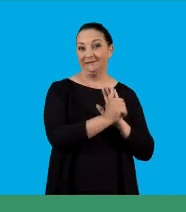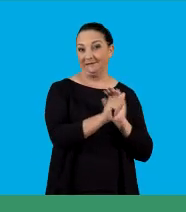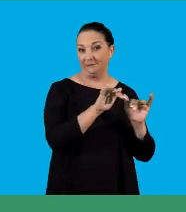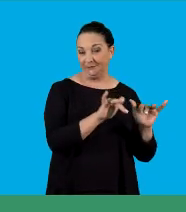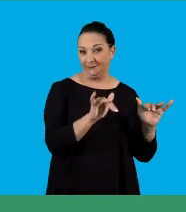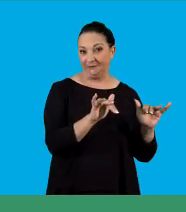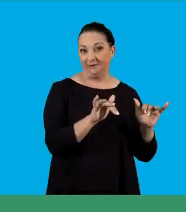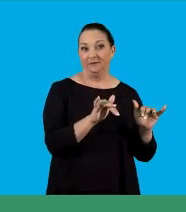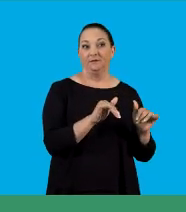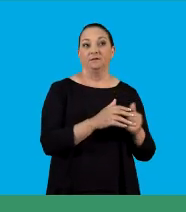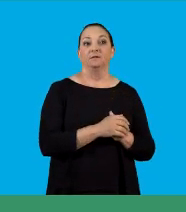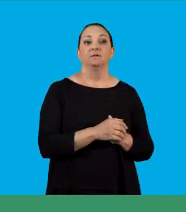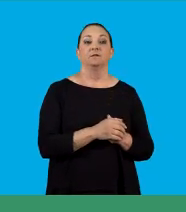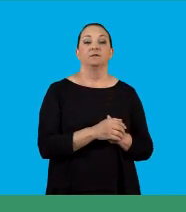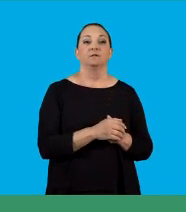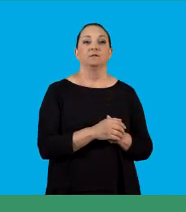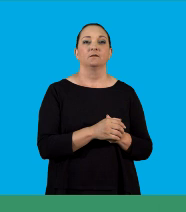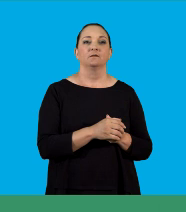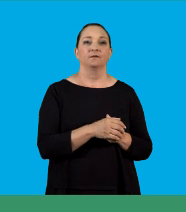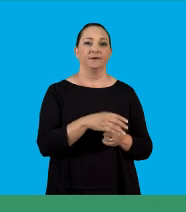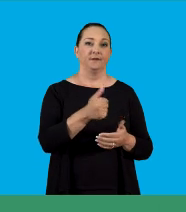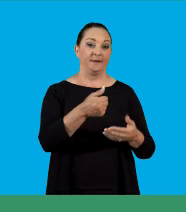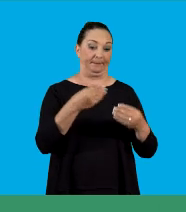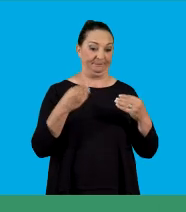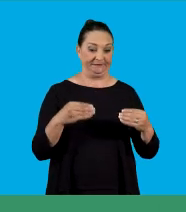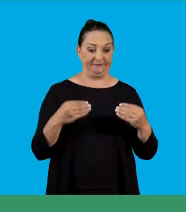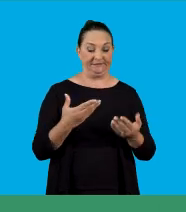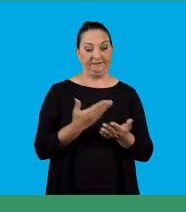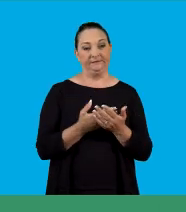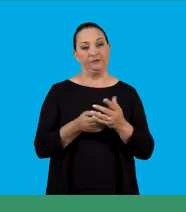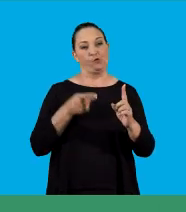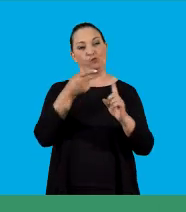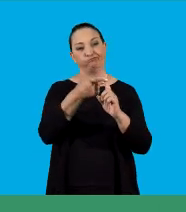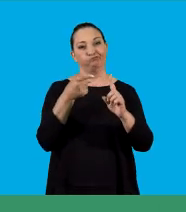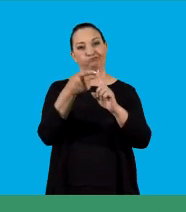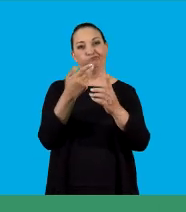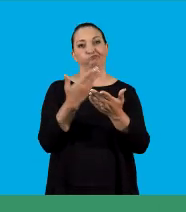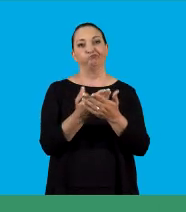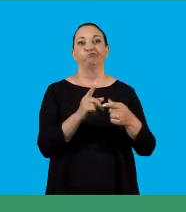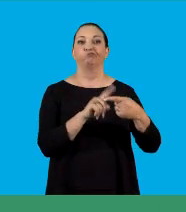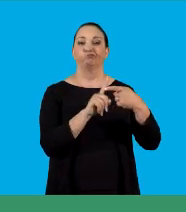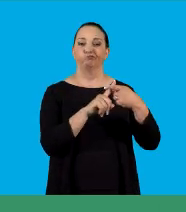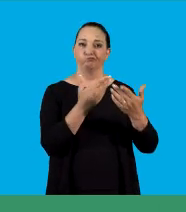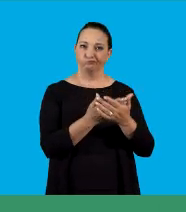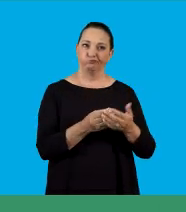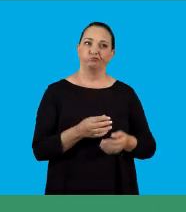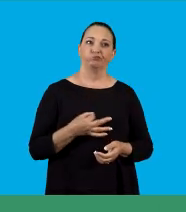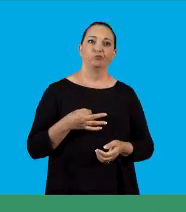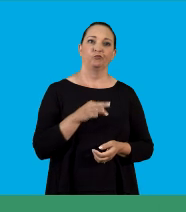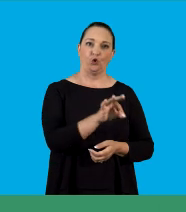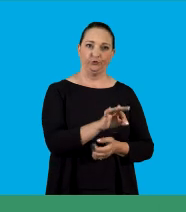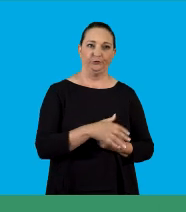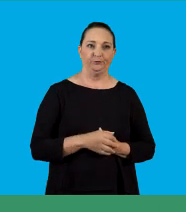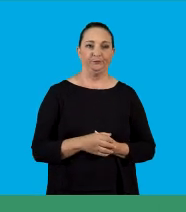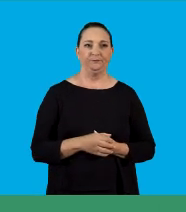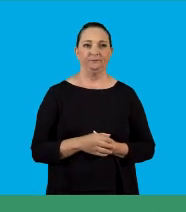may positively contribute towards the business goals or objectives. Right, we're looking at the negatives